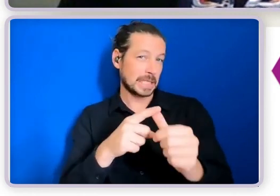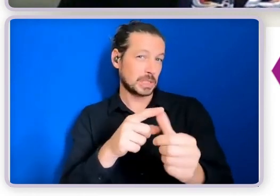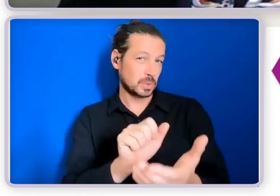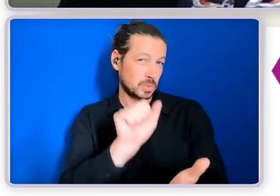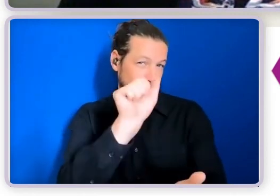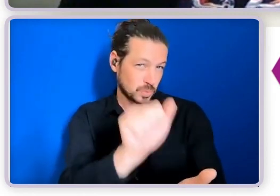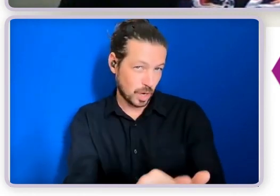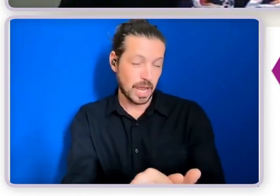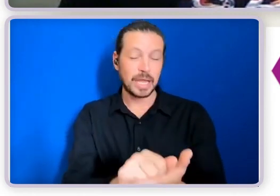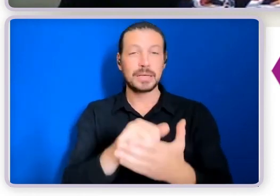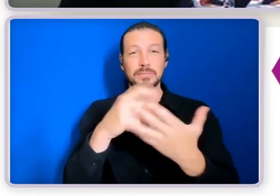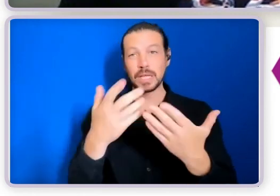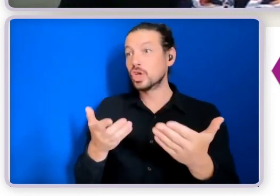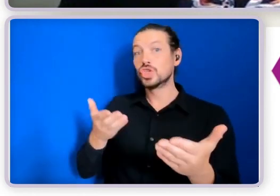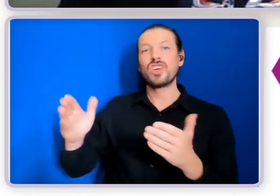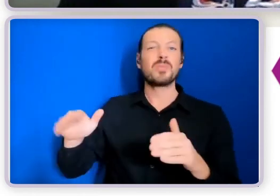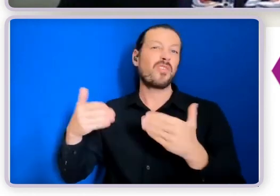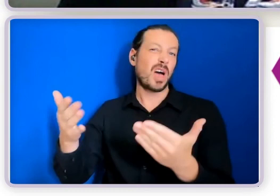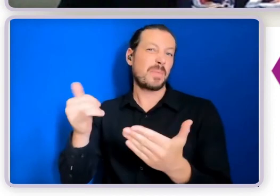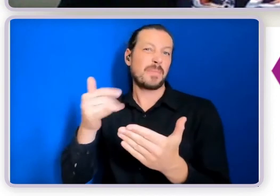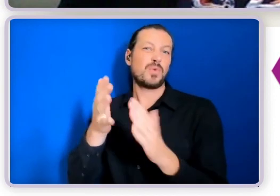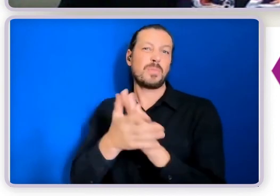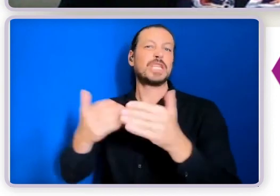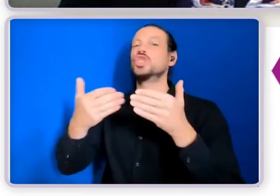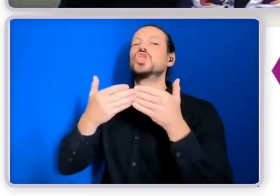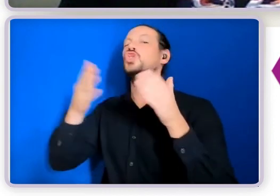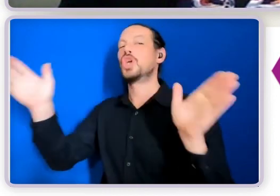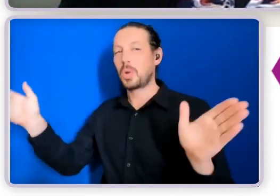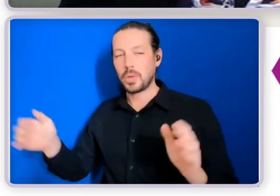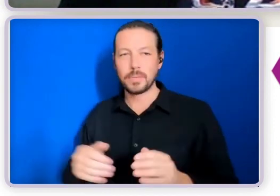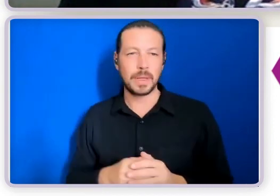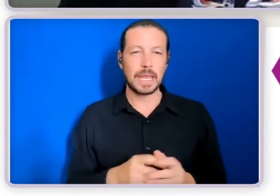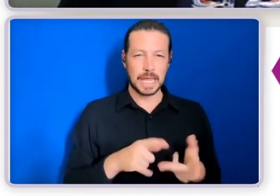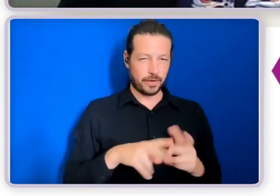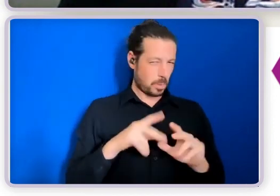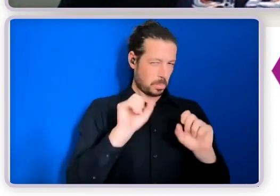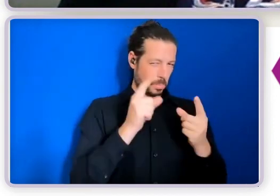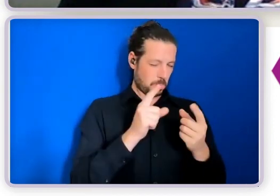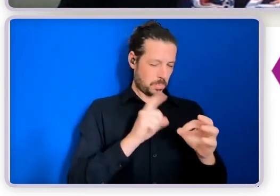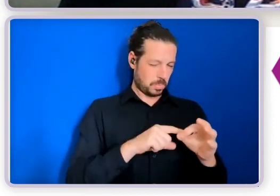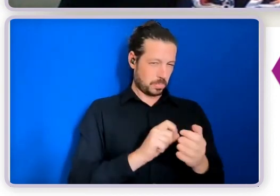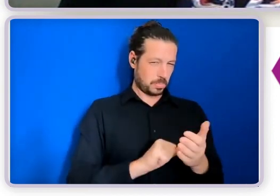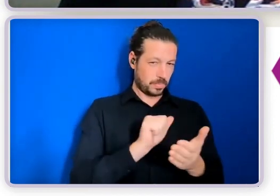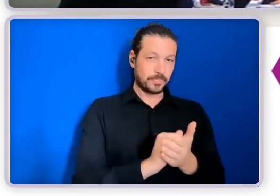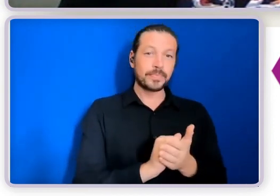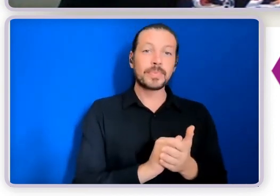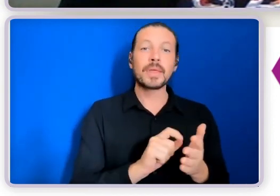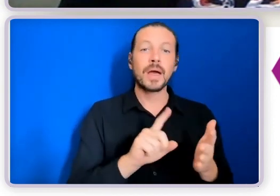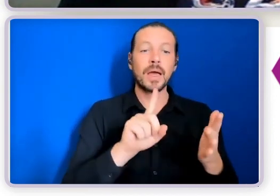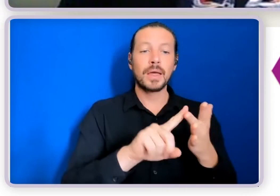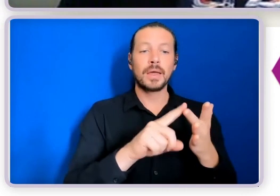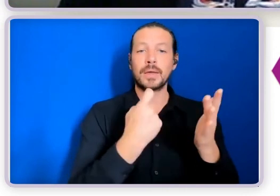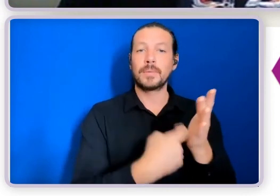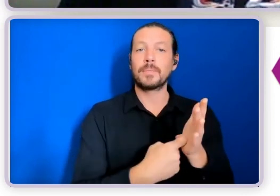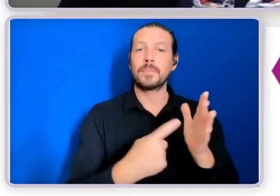could just mean something general. But if I interpret your question correctly, Irabina,